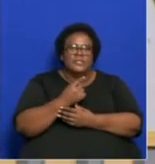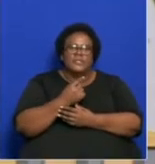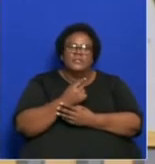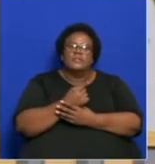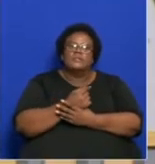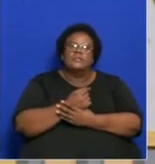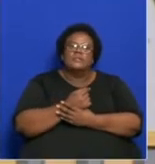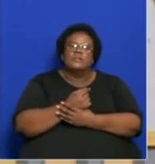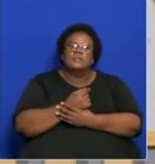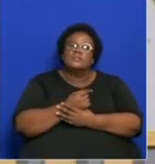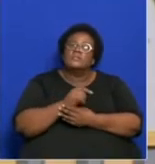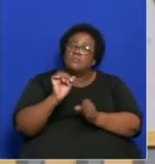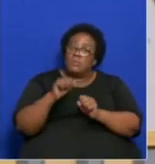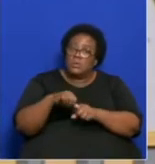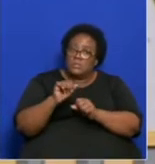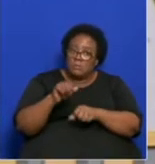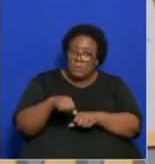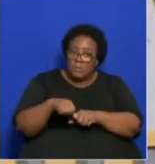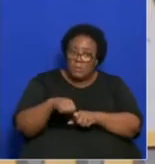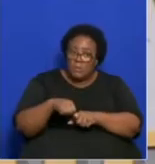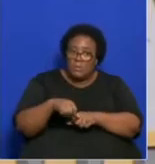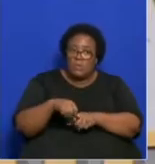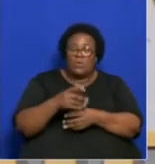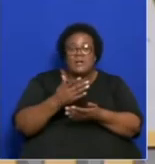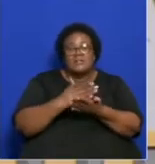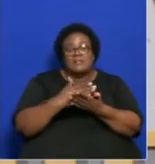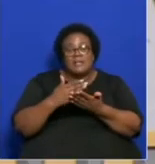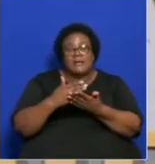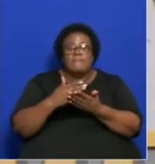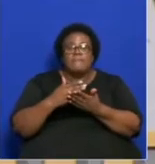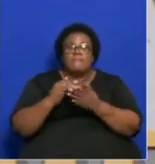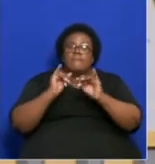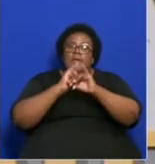some invoices could be signed without